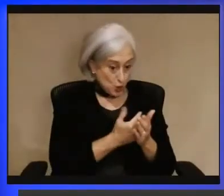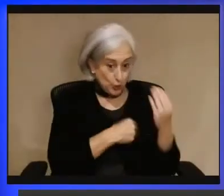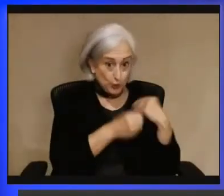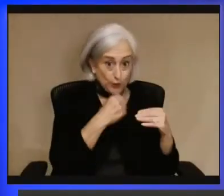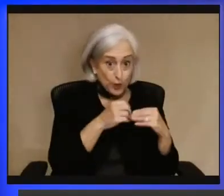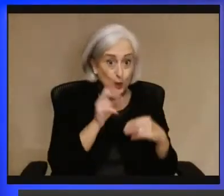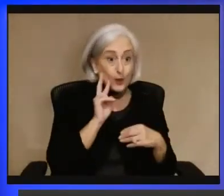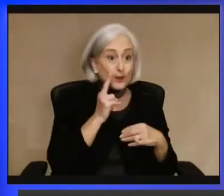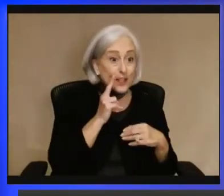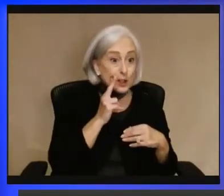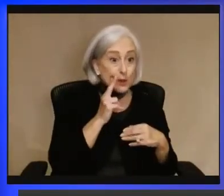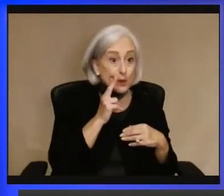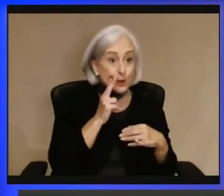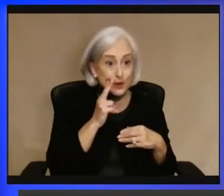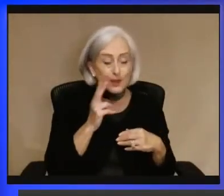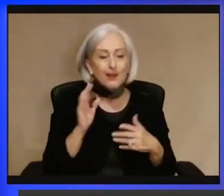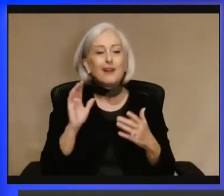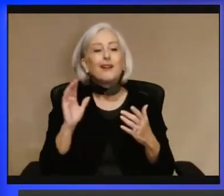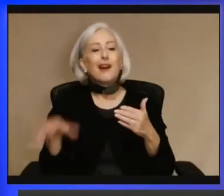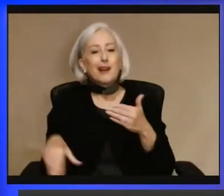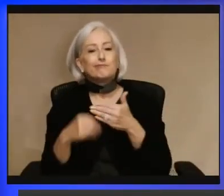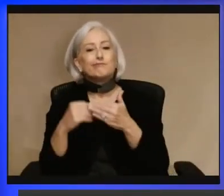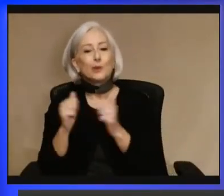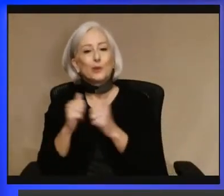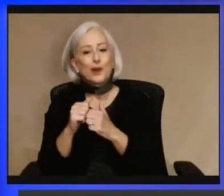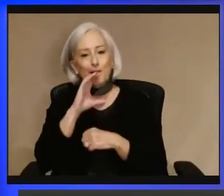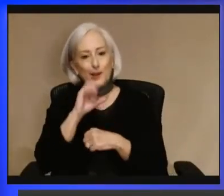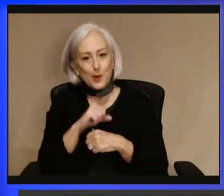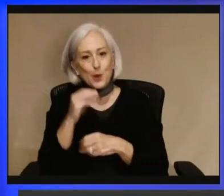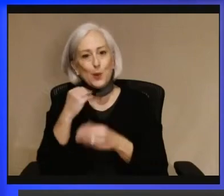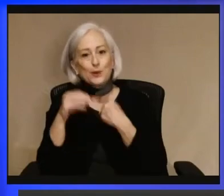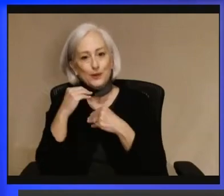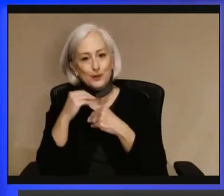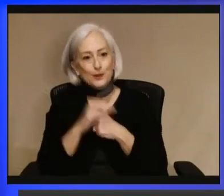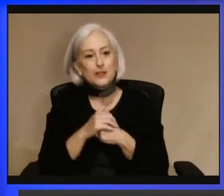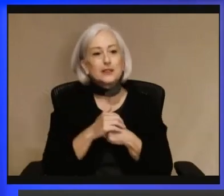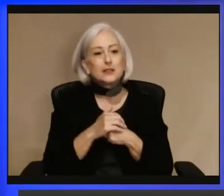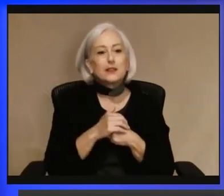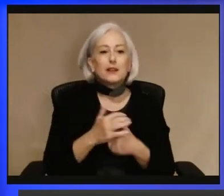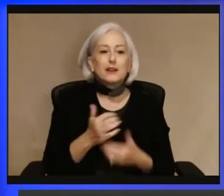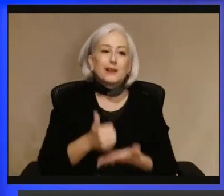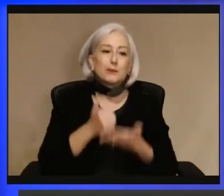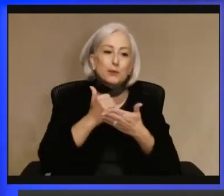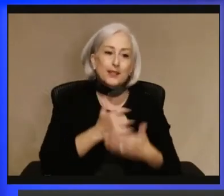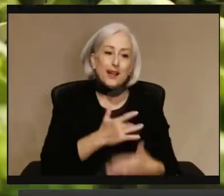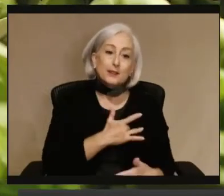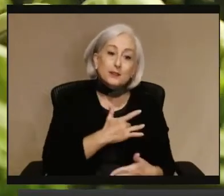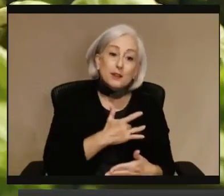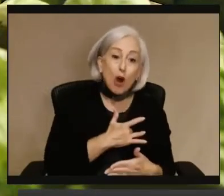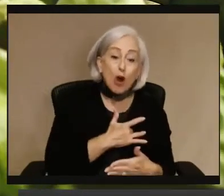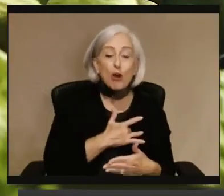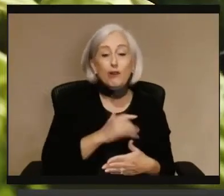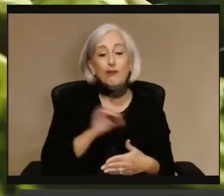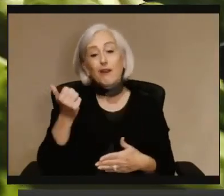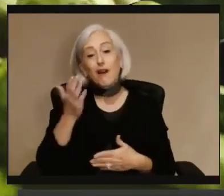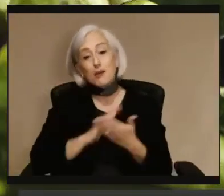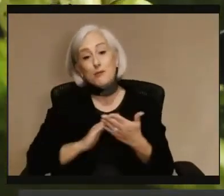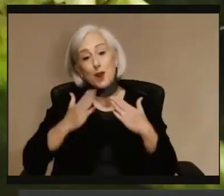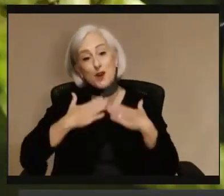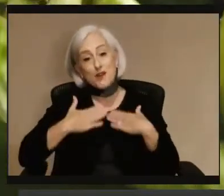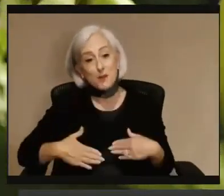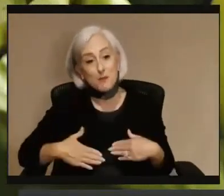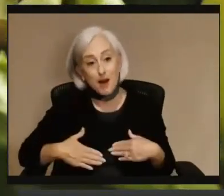We think that in the same way that they help protect our hearts and other parts of our body, that they really decrease